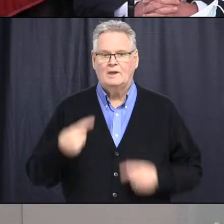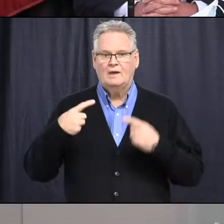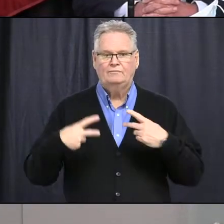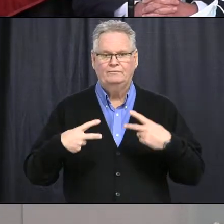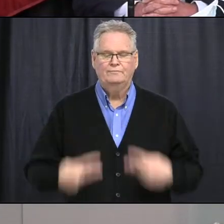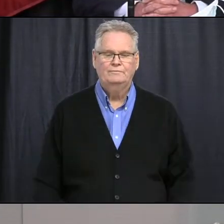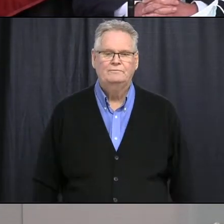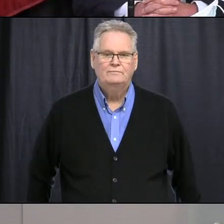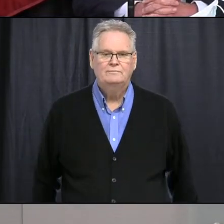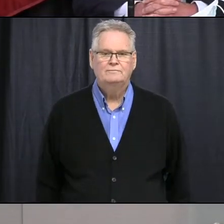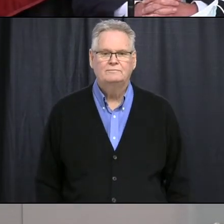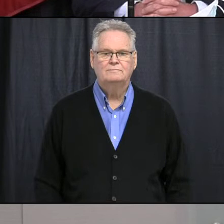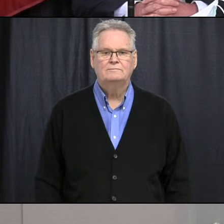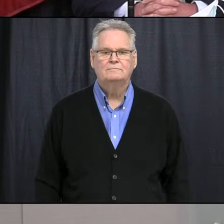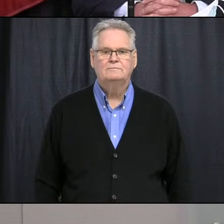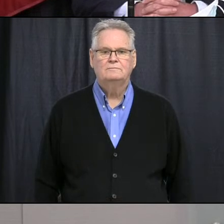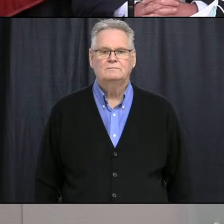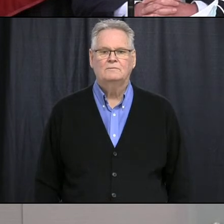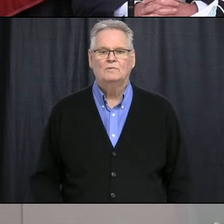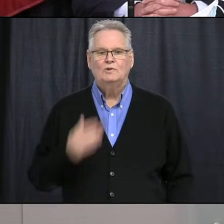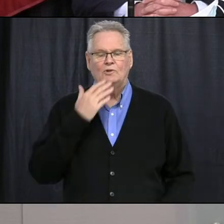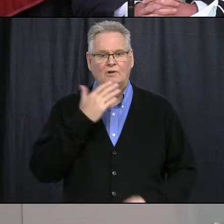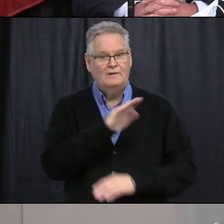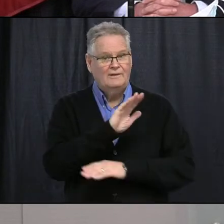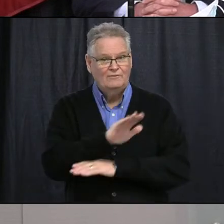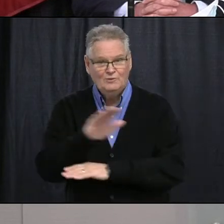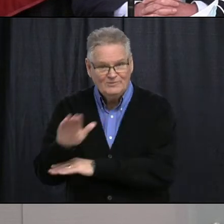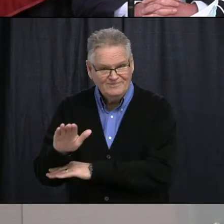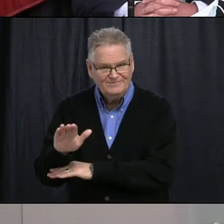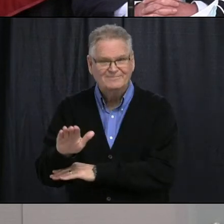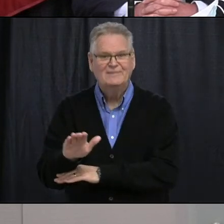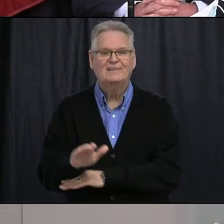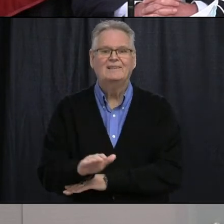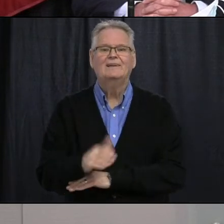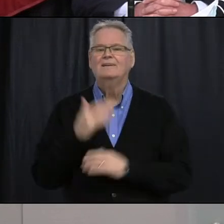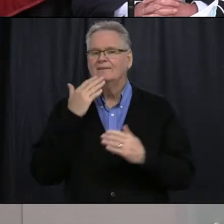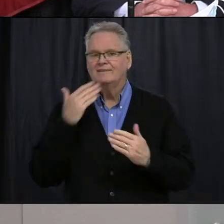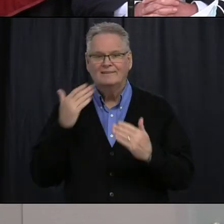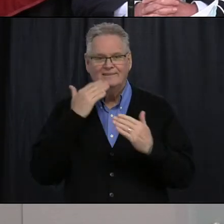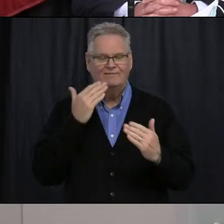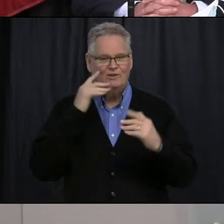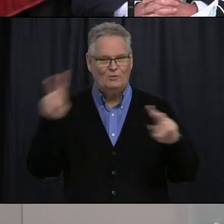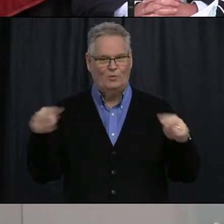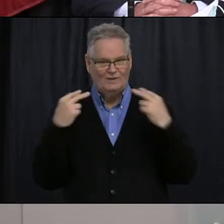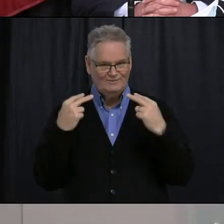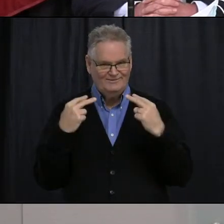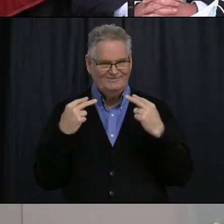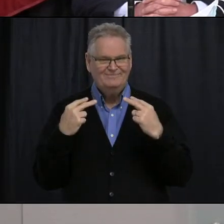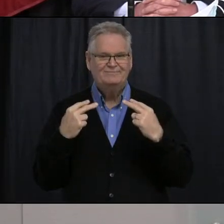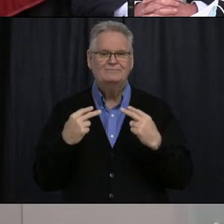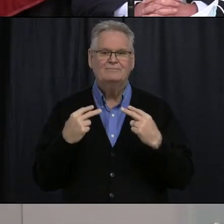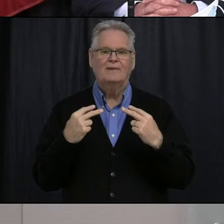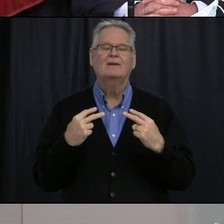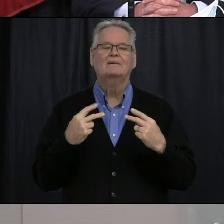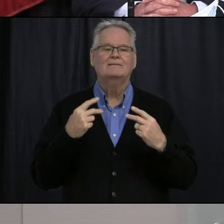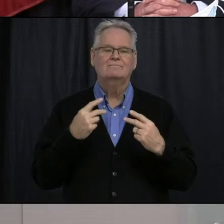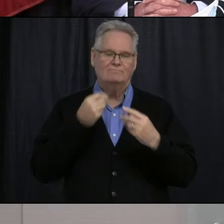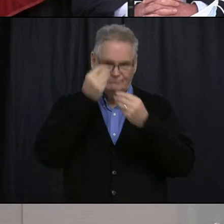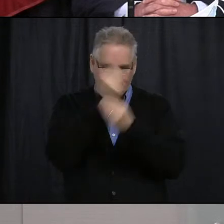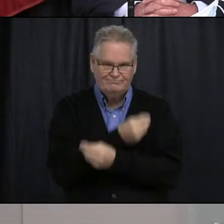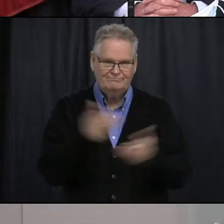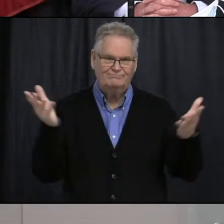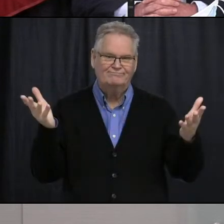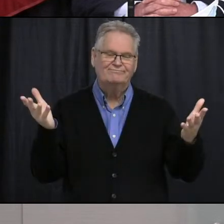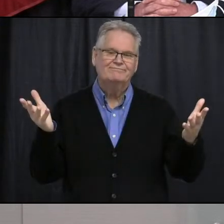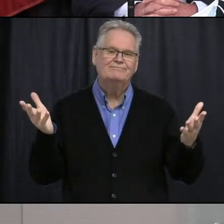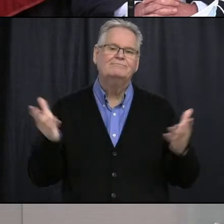Good afternoon, everyone, and thank you for joining us for this week's COVID-19 briefing. In keeping with our customary